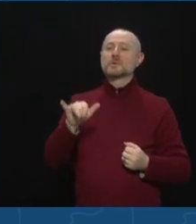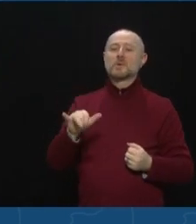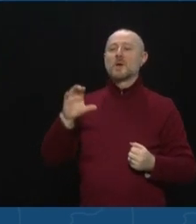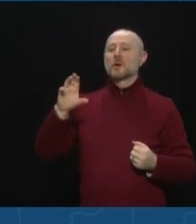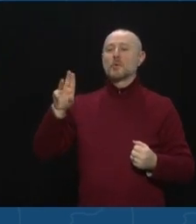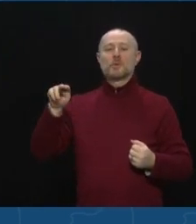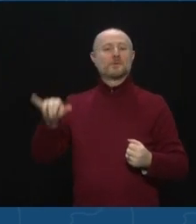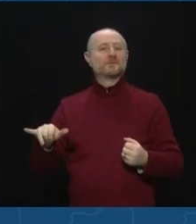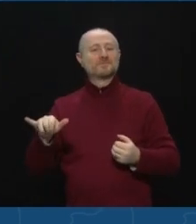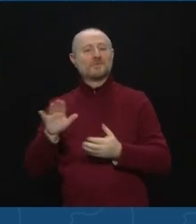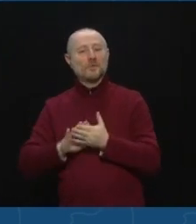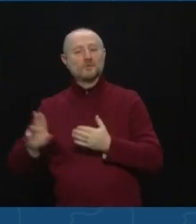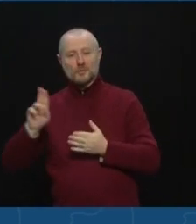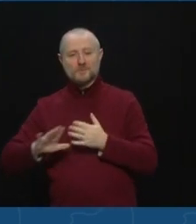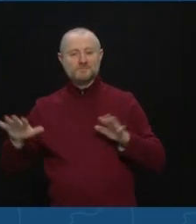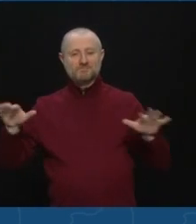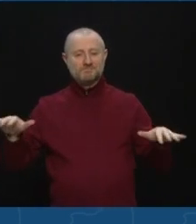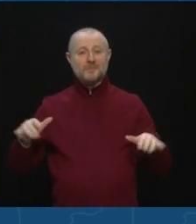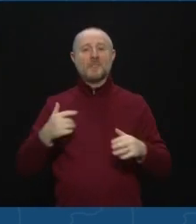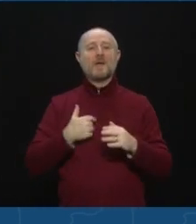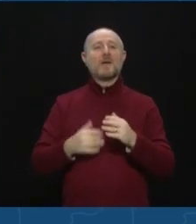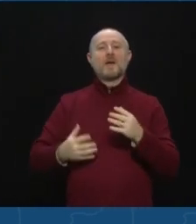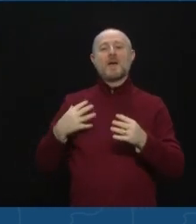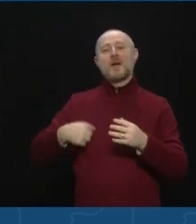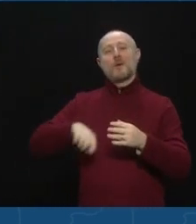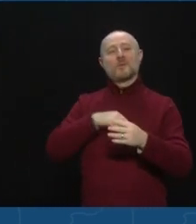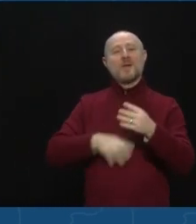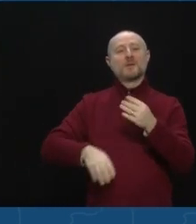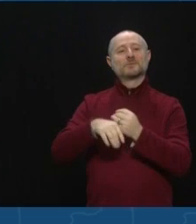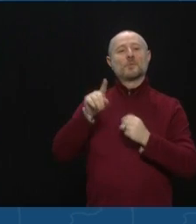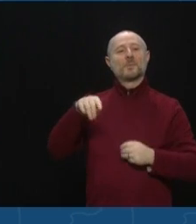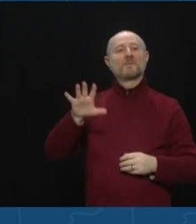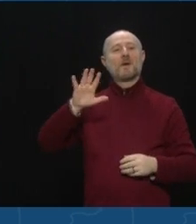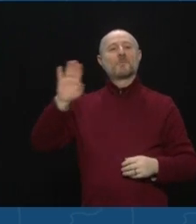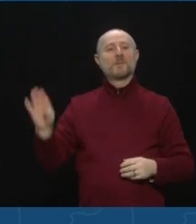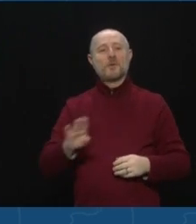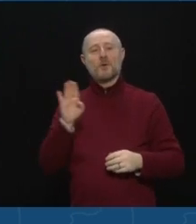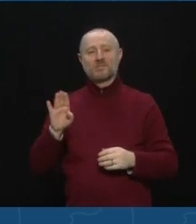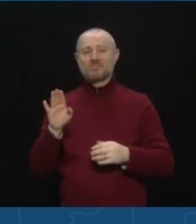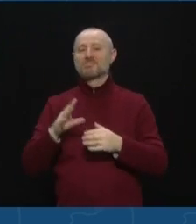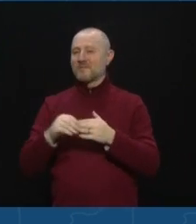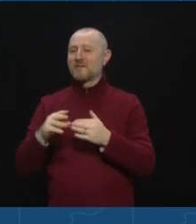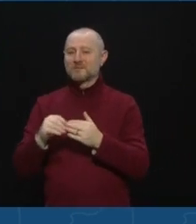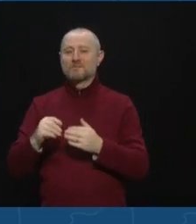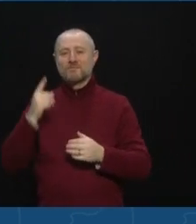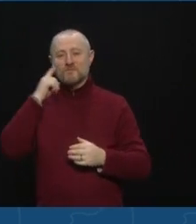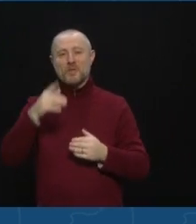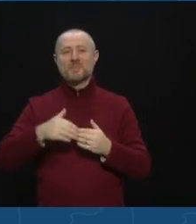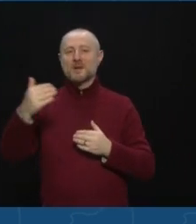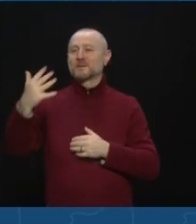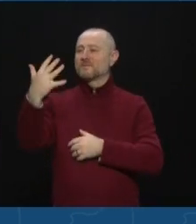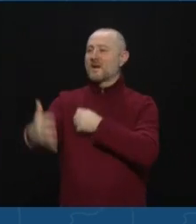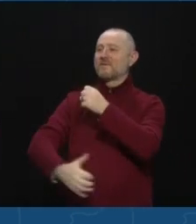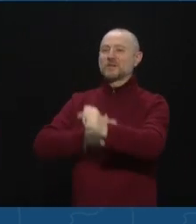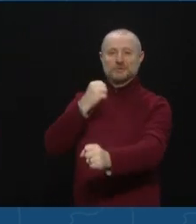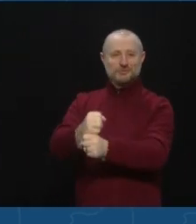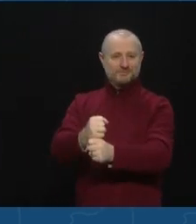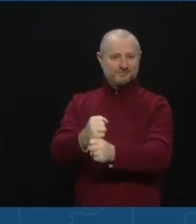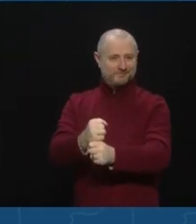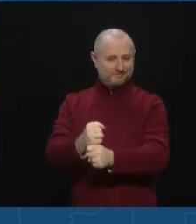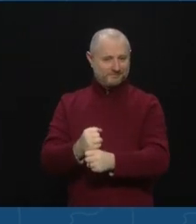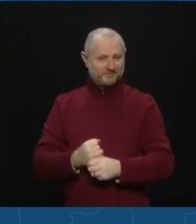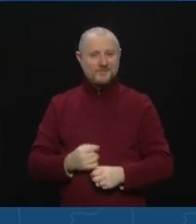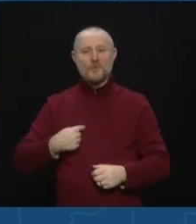social mobility, and we're adding $1.5 billion over the next 5 years. And we're